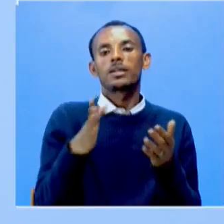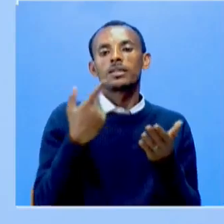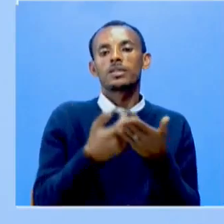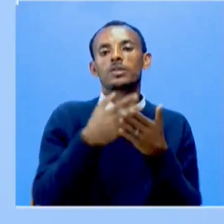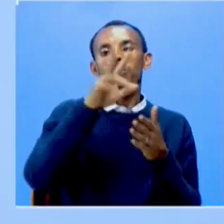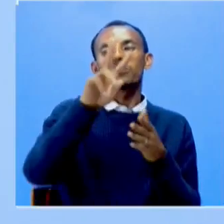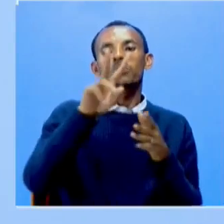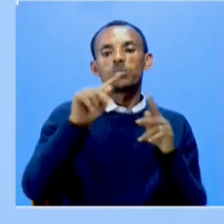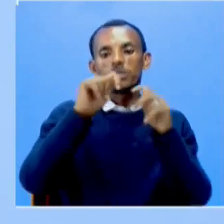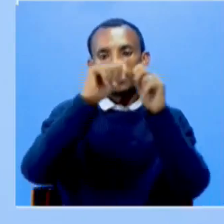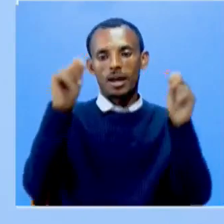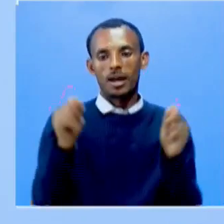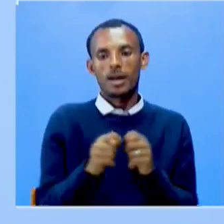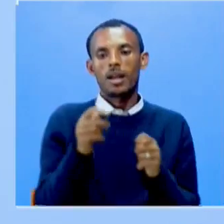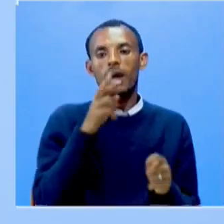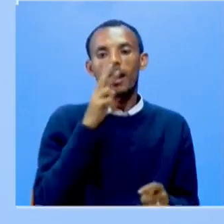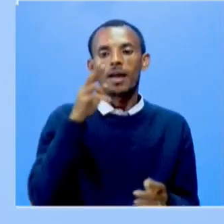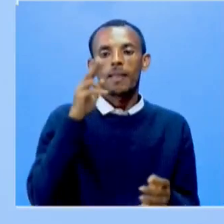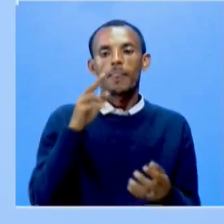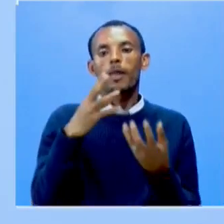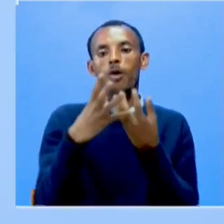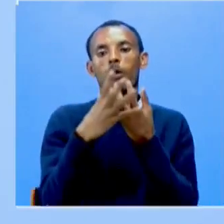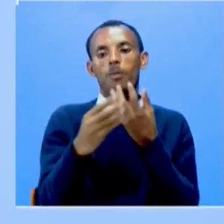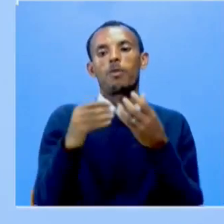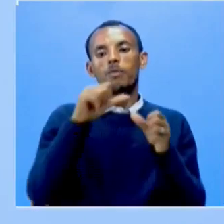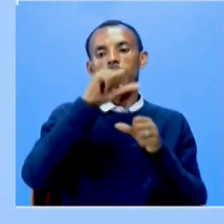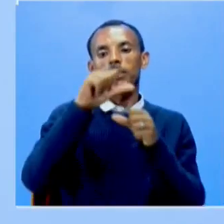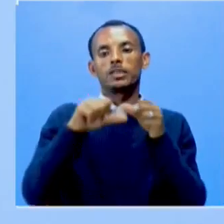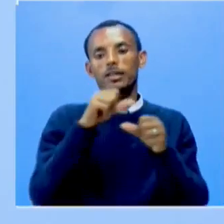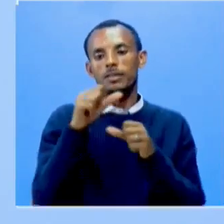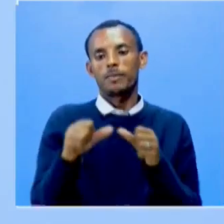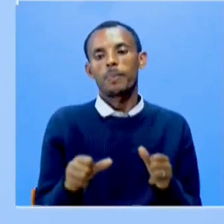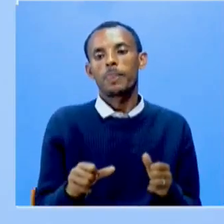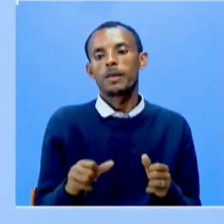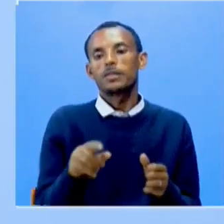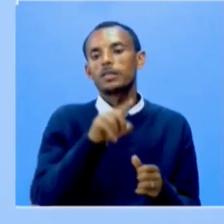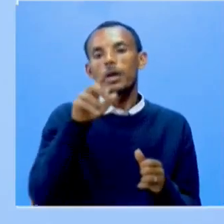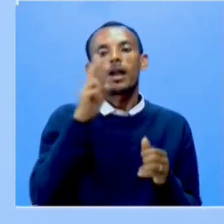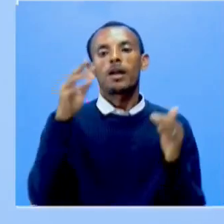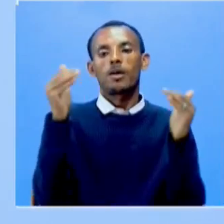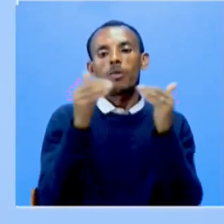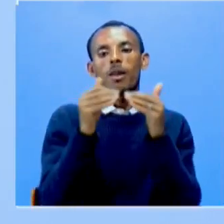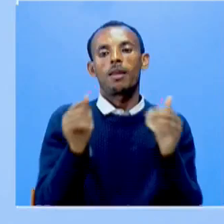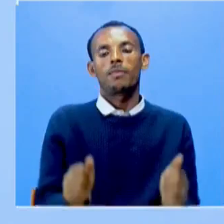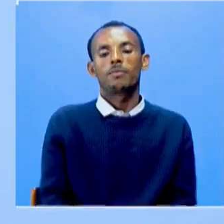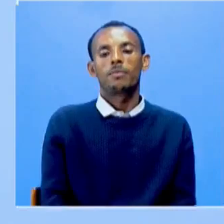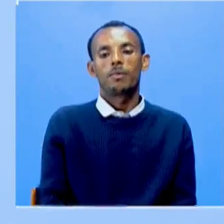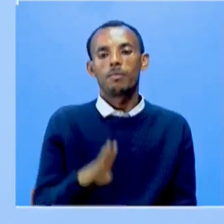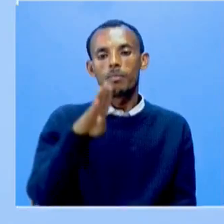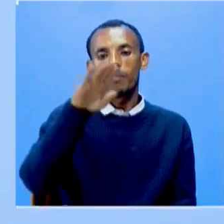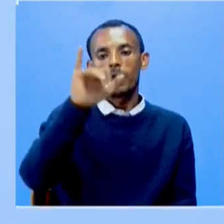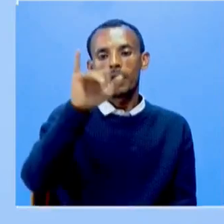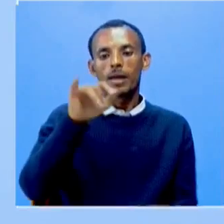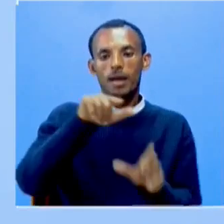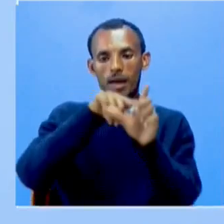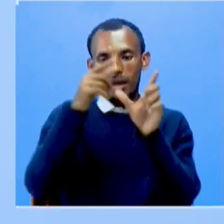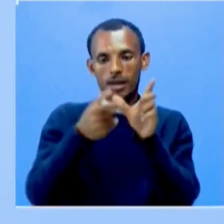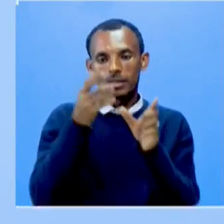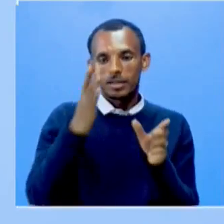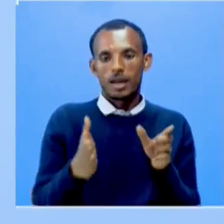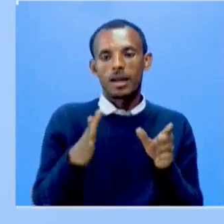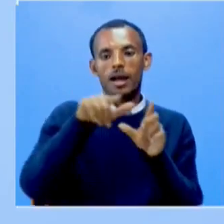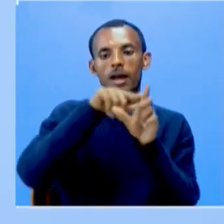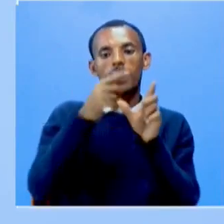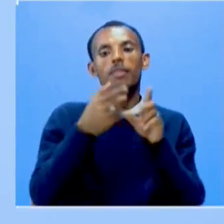triangles are the exact copy of each other, or they are congruent. So, by angle, side,